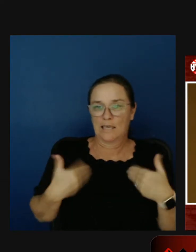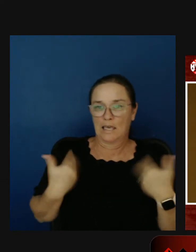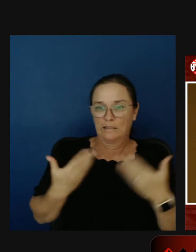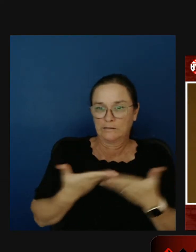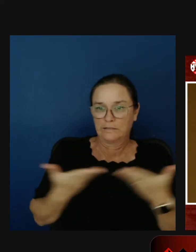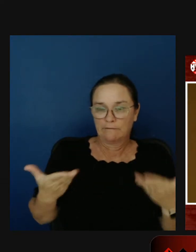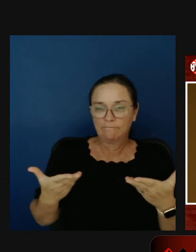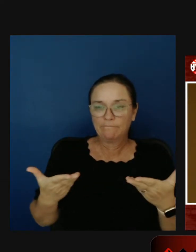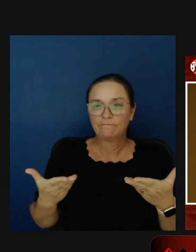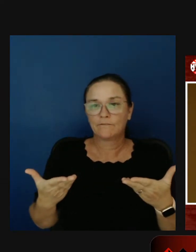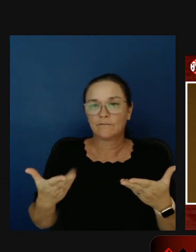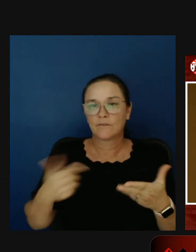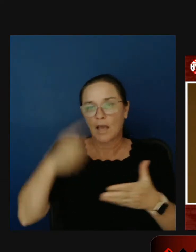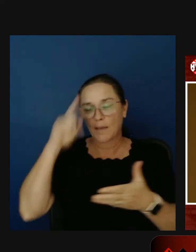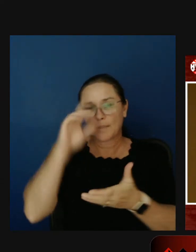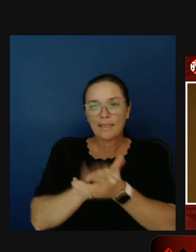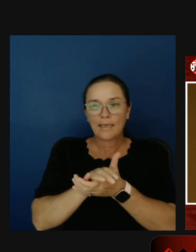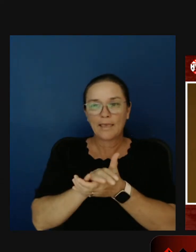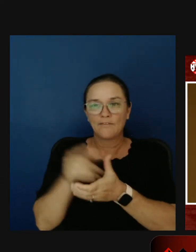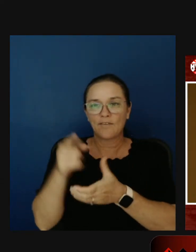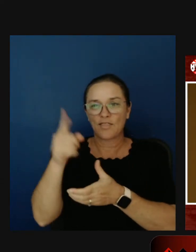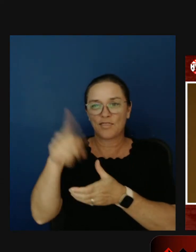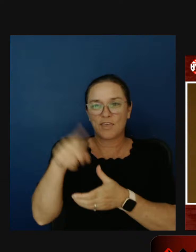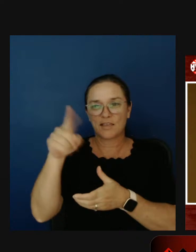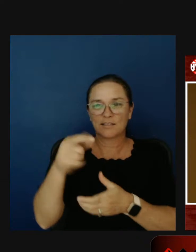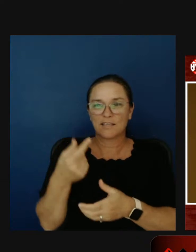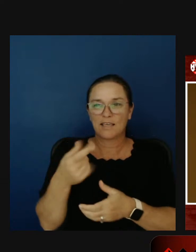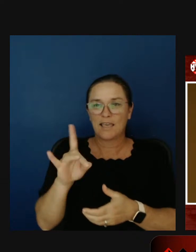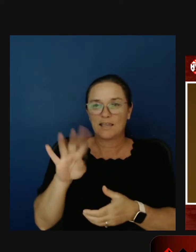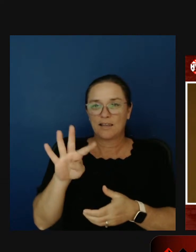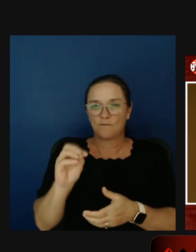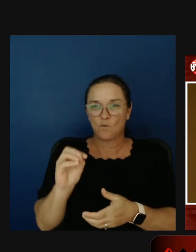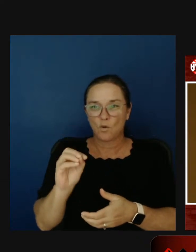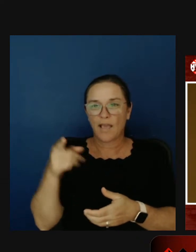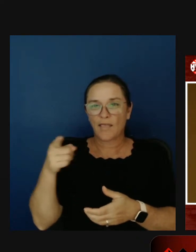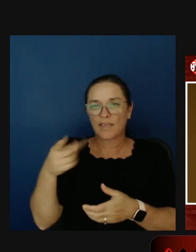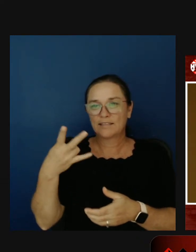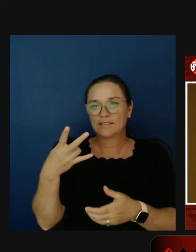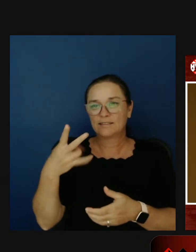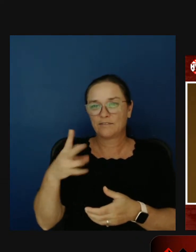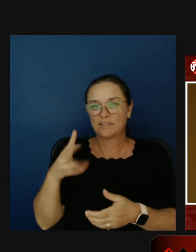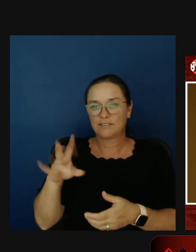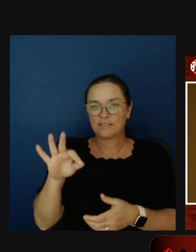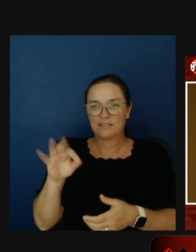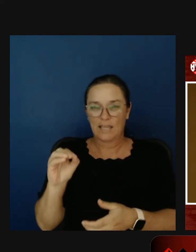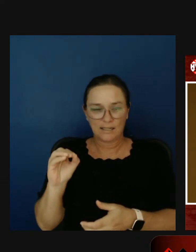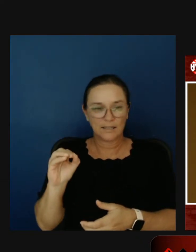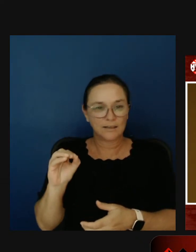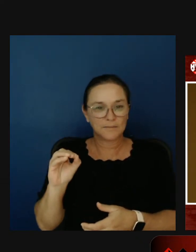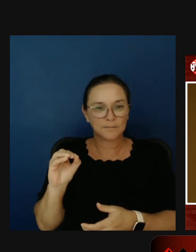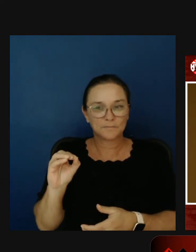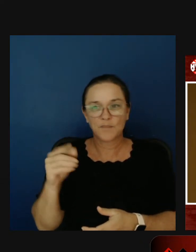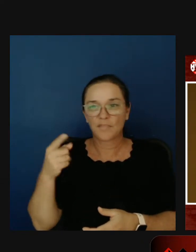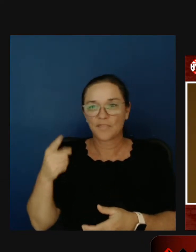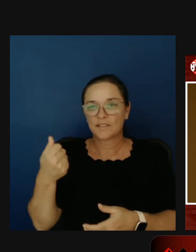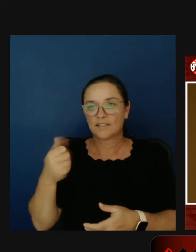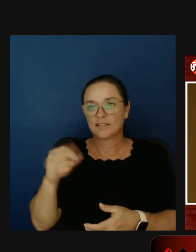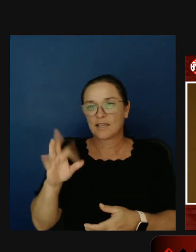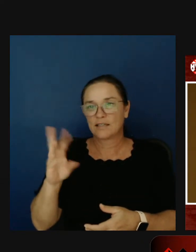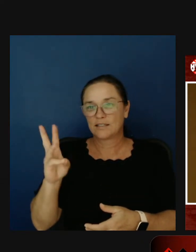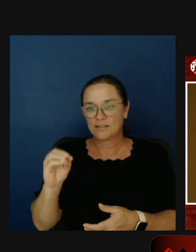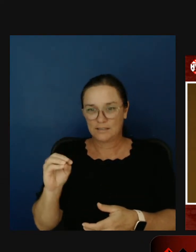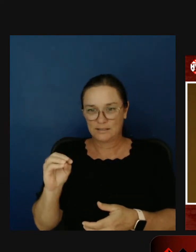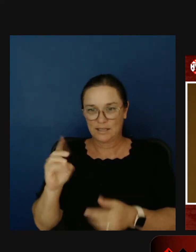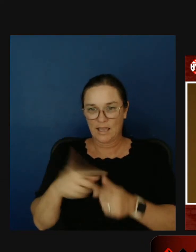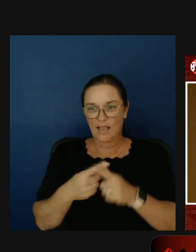believe this one here is 1840. This is 1790. This is 1960. And